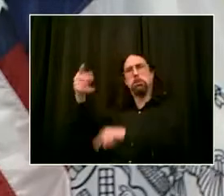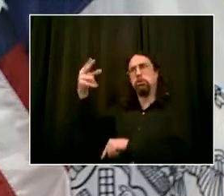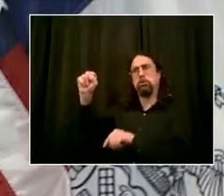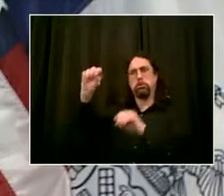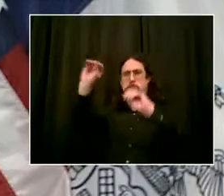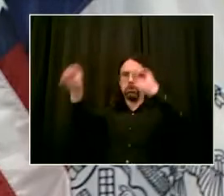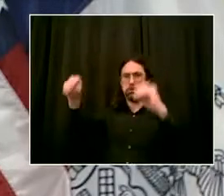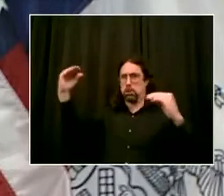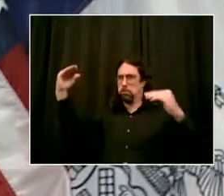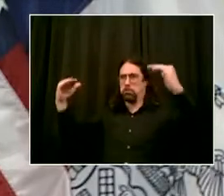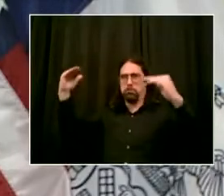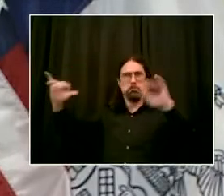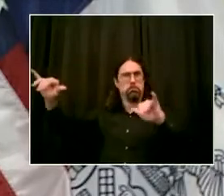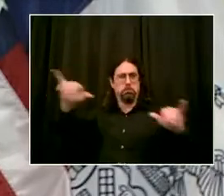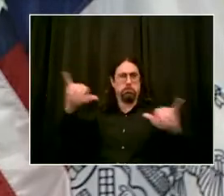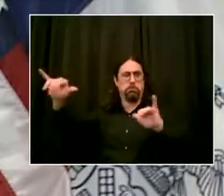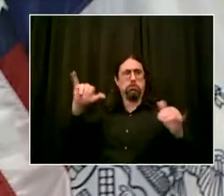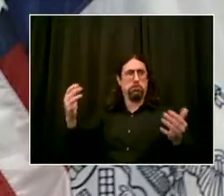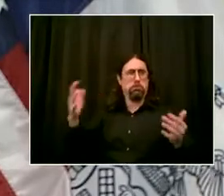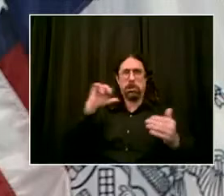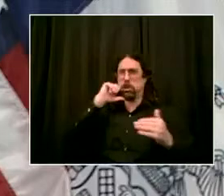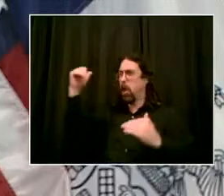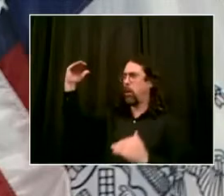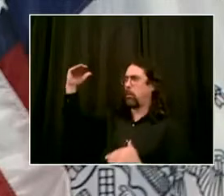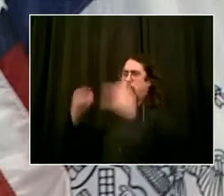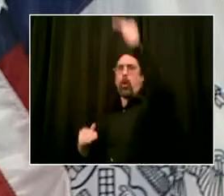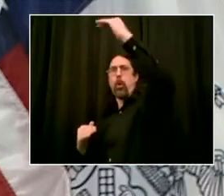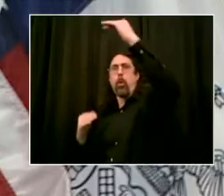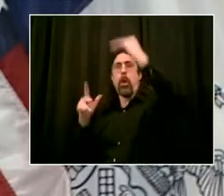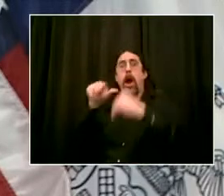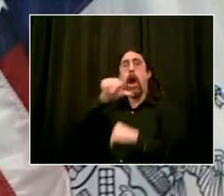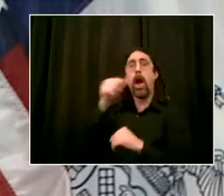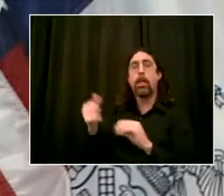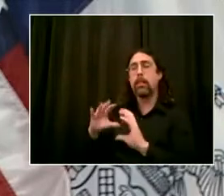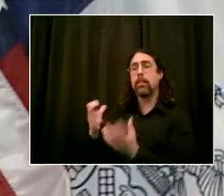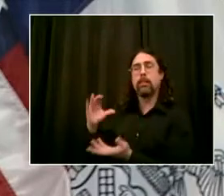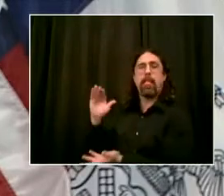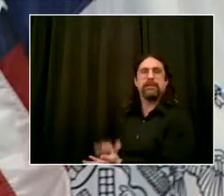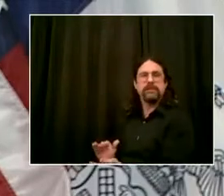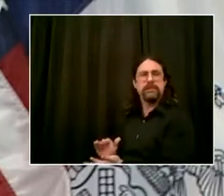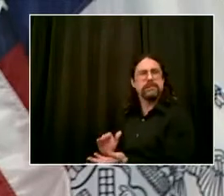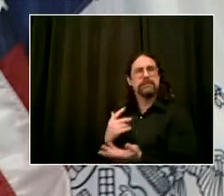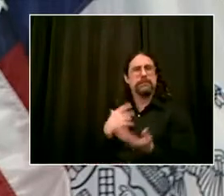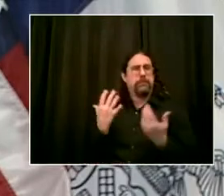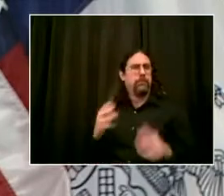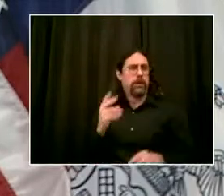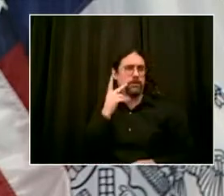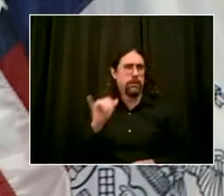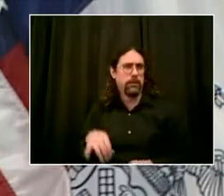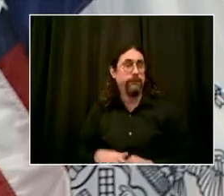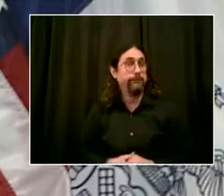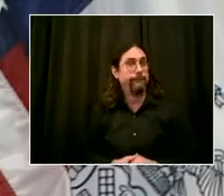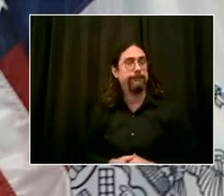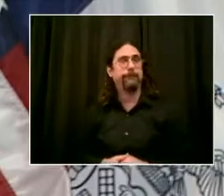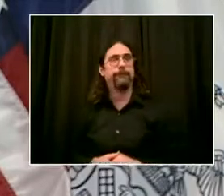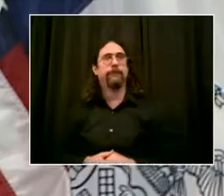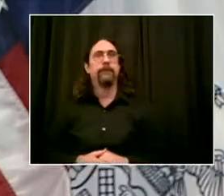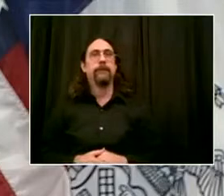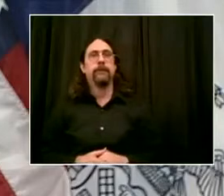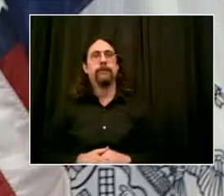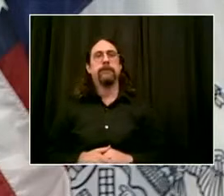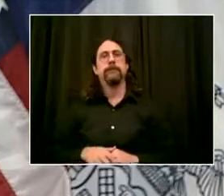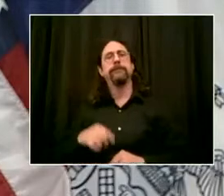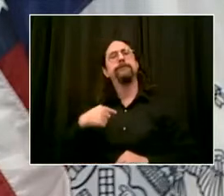Arthur thank you that's thank you mayor uh as a quick followup to that can you say right now that you will direct the mwbe to